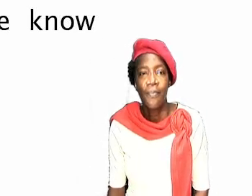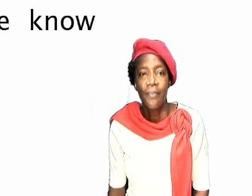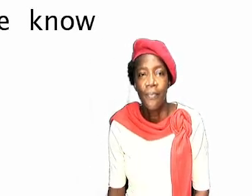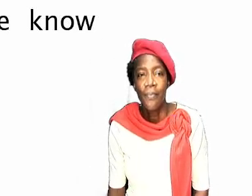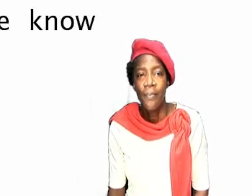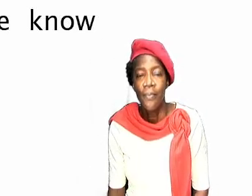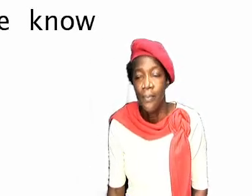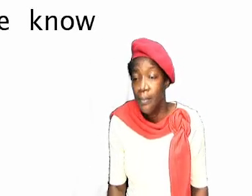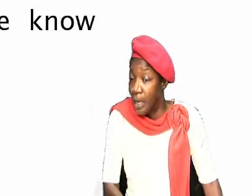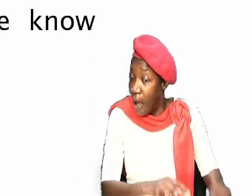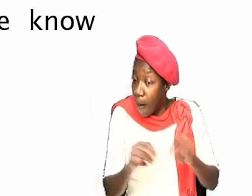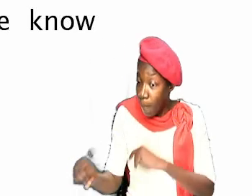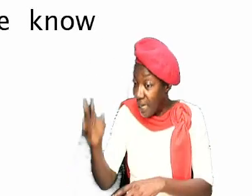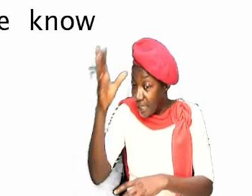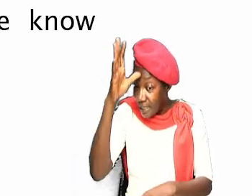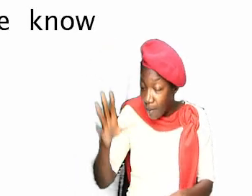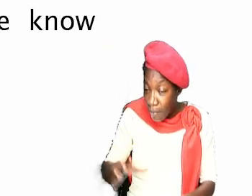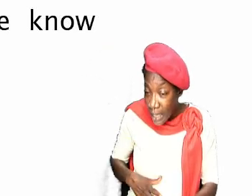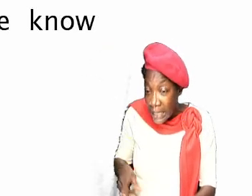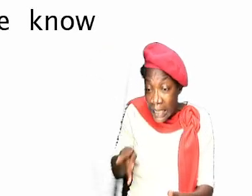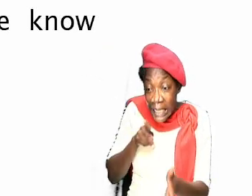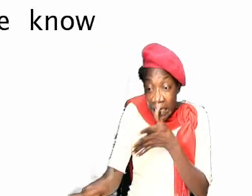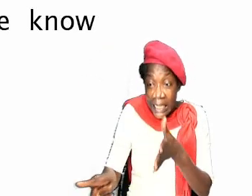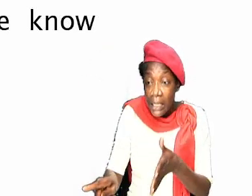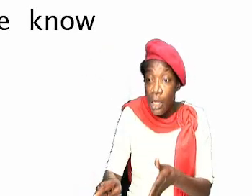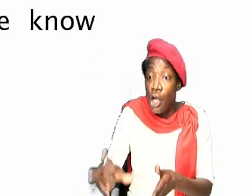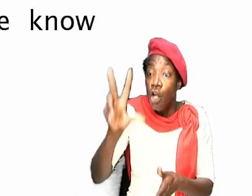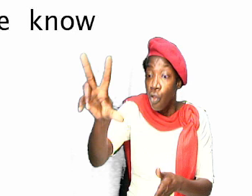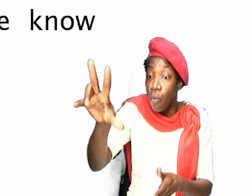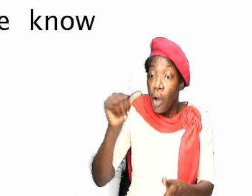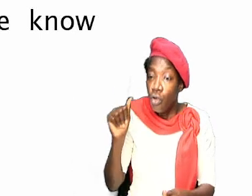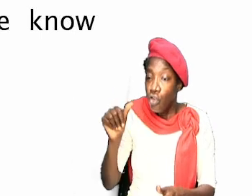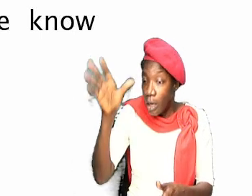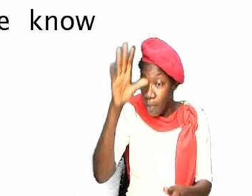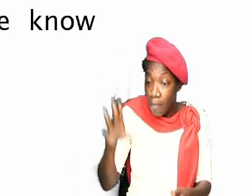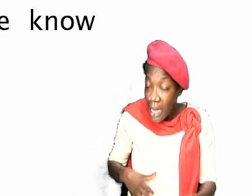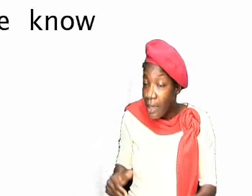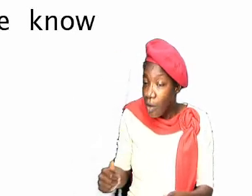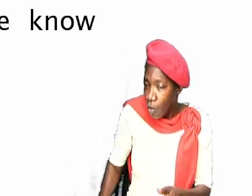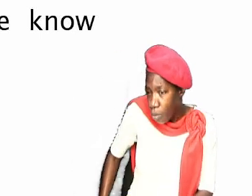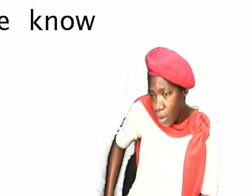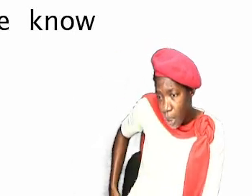this was a mighty man also that killed 300 men with a spear.